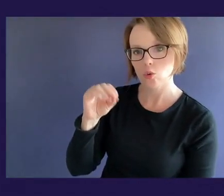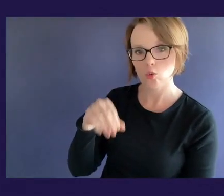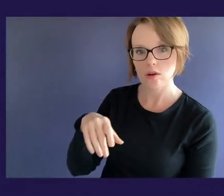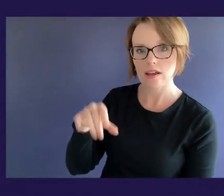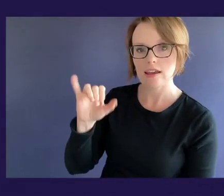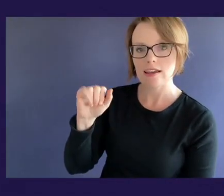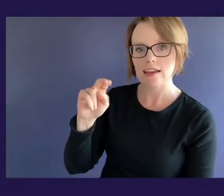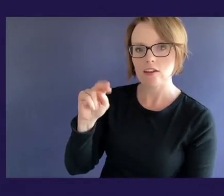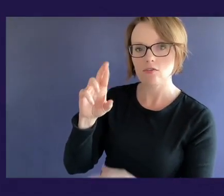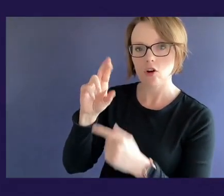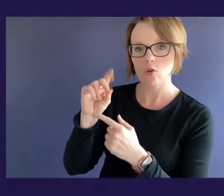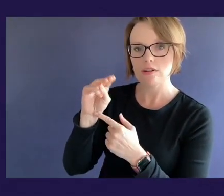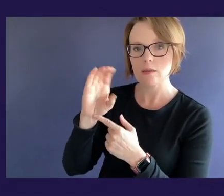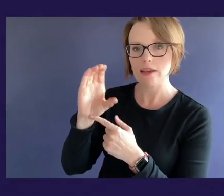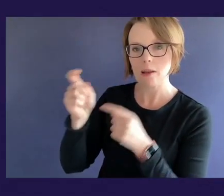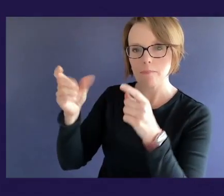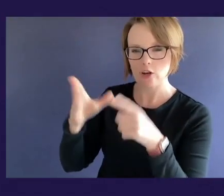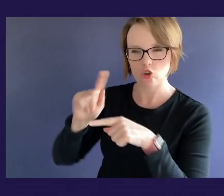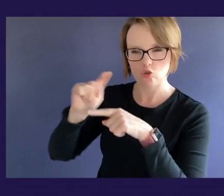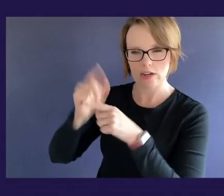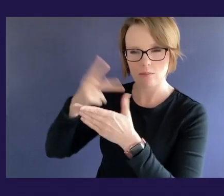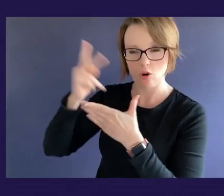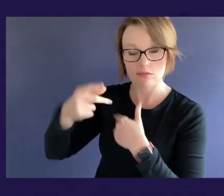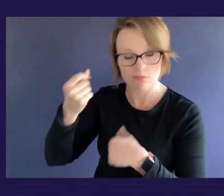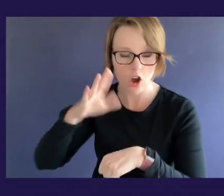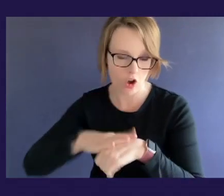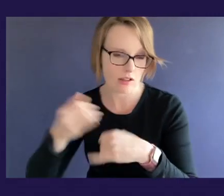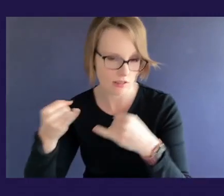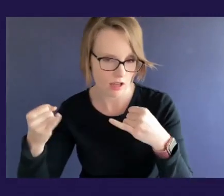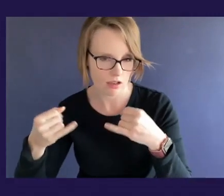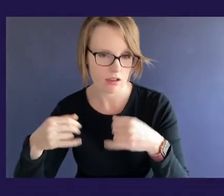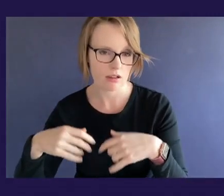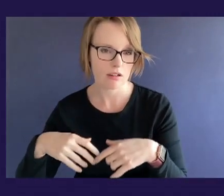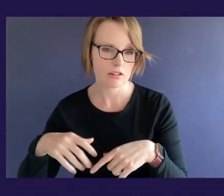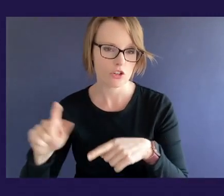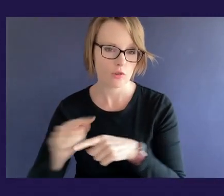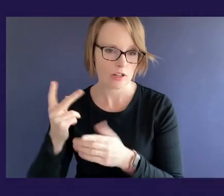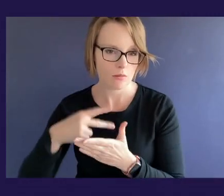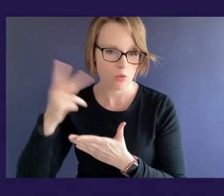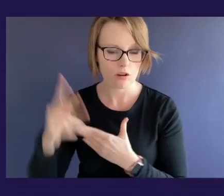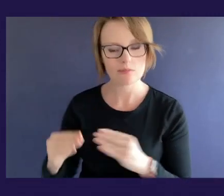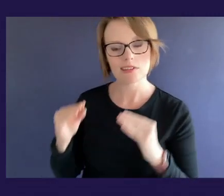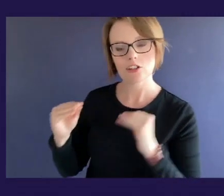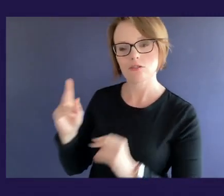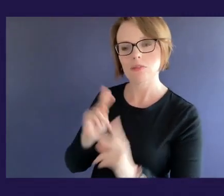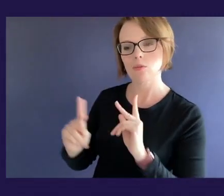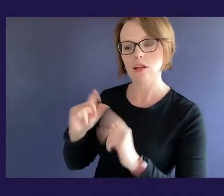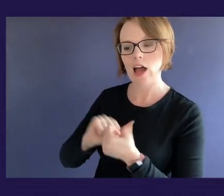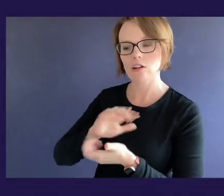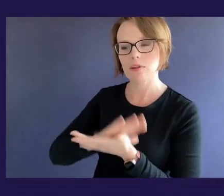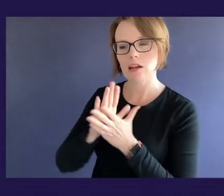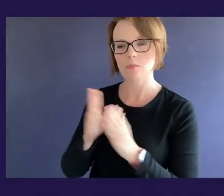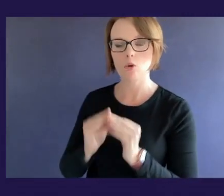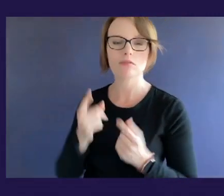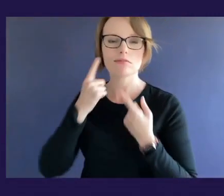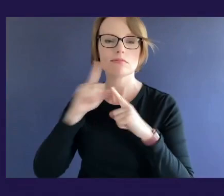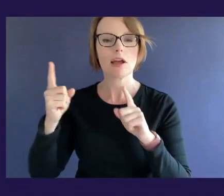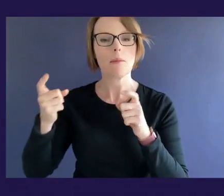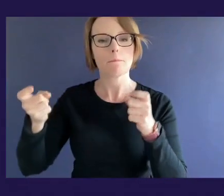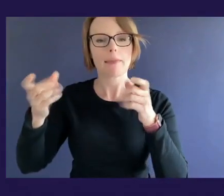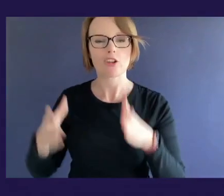Program, which is an online training program that teaches individuals how to become more effective managers of